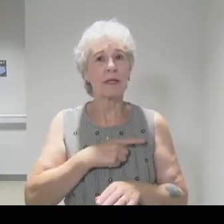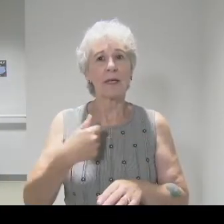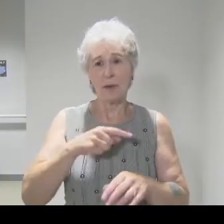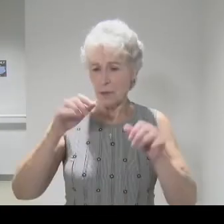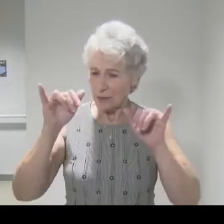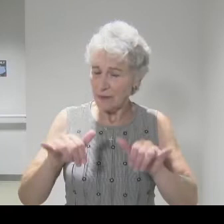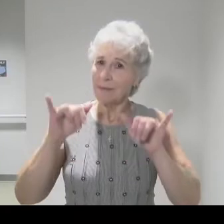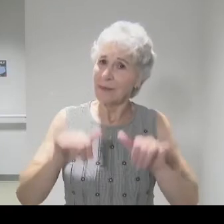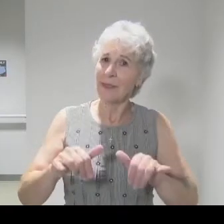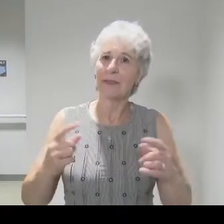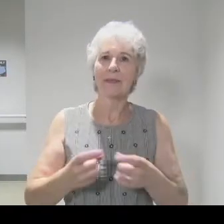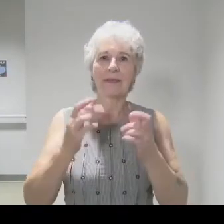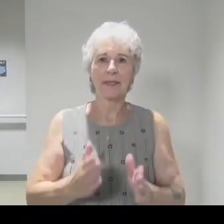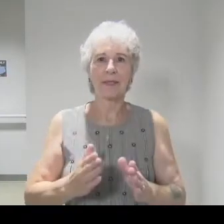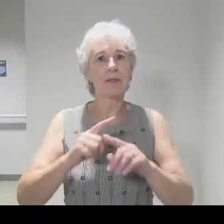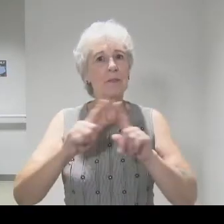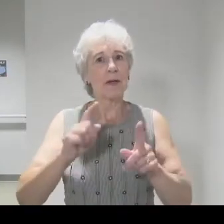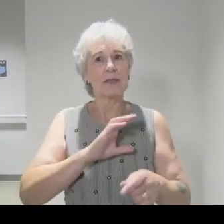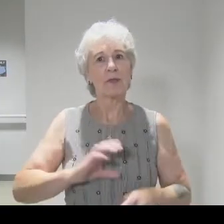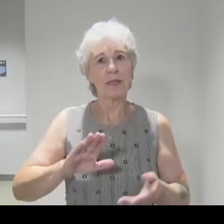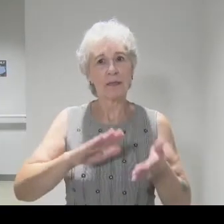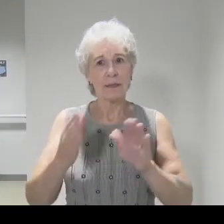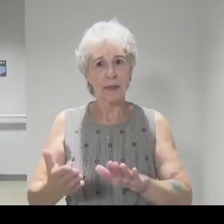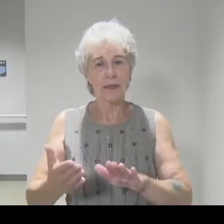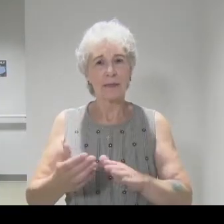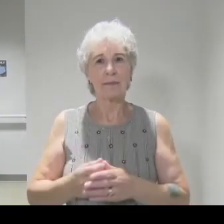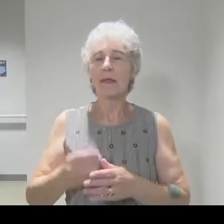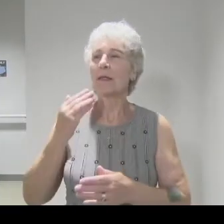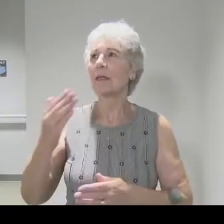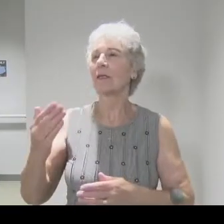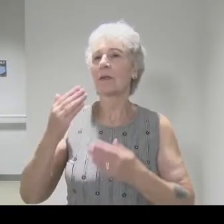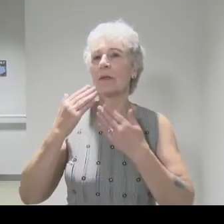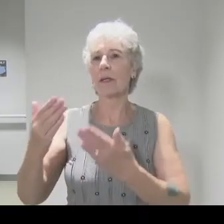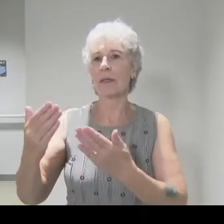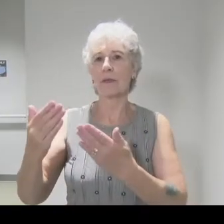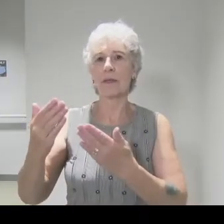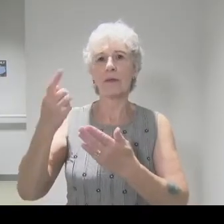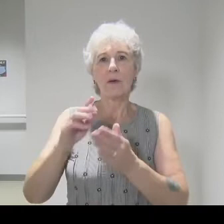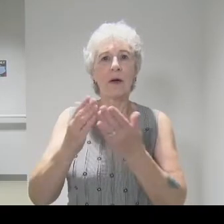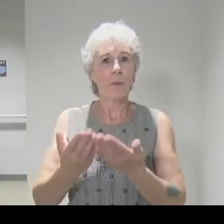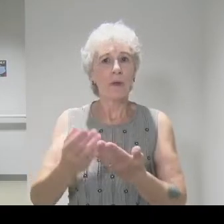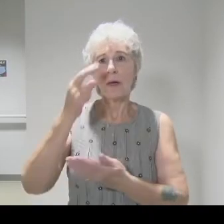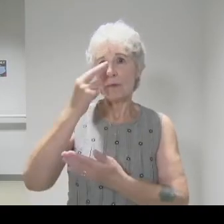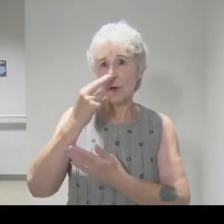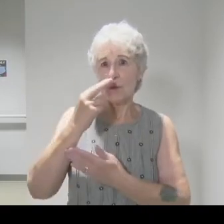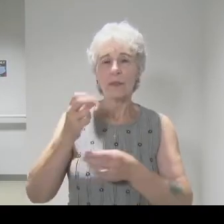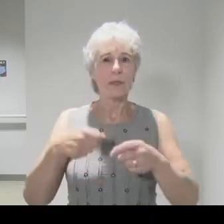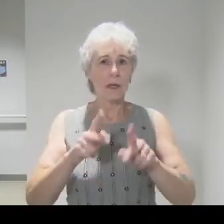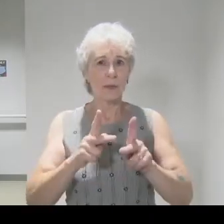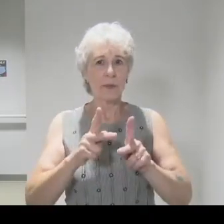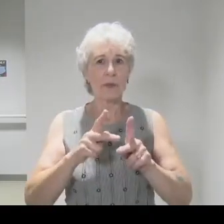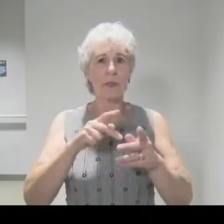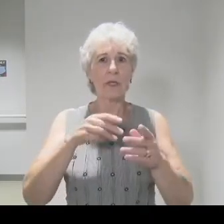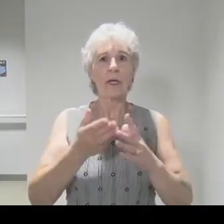yet Christ died for us, is what your word said. So thank you, God. And we thank you for the book of Romans. Thank you for the opportunity to go through it